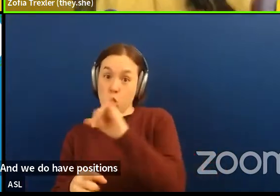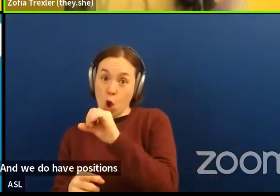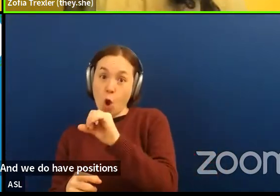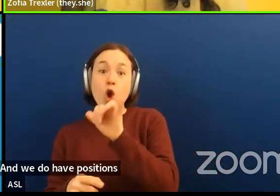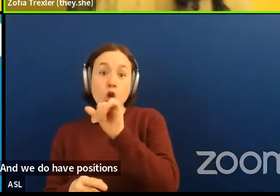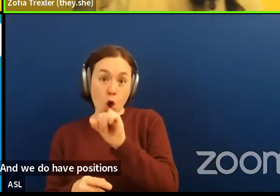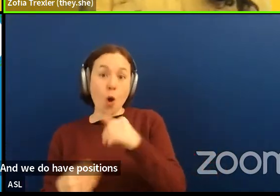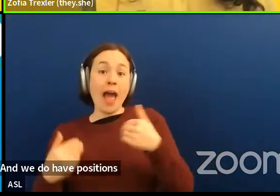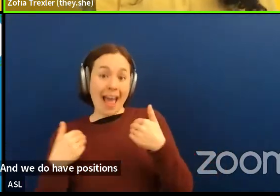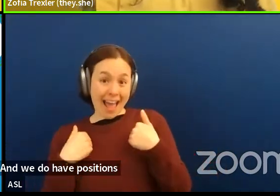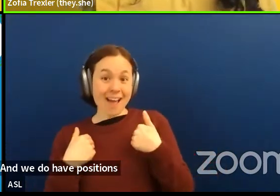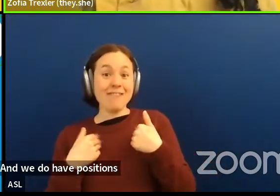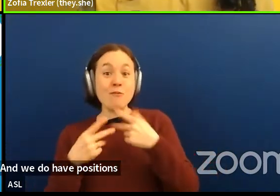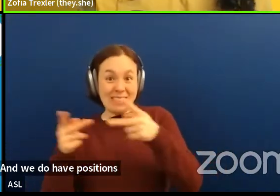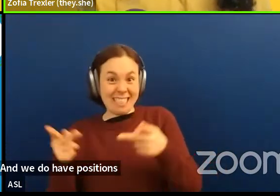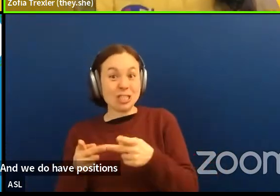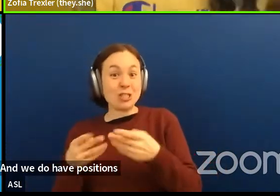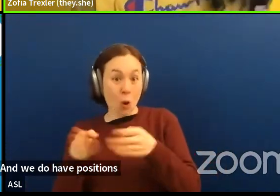with Jessica.